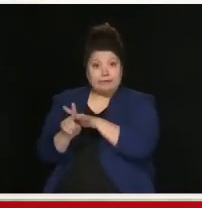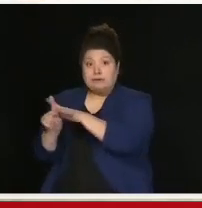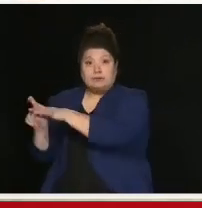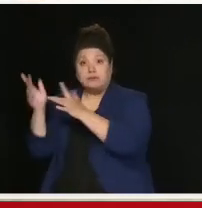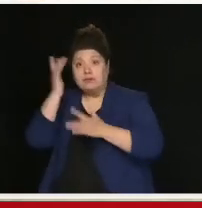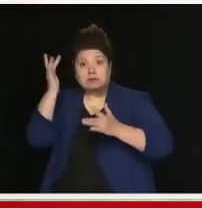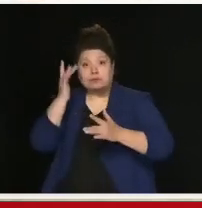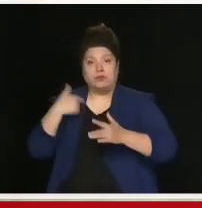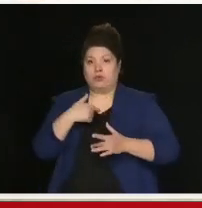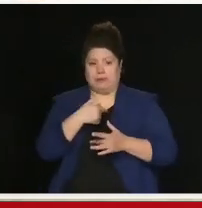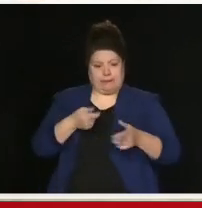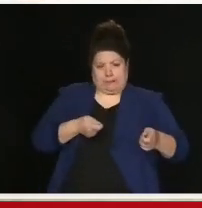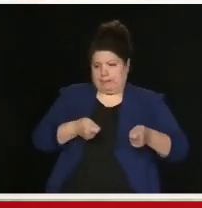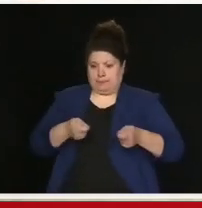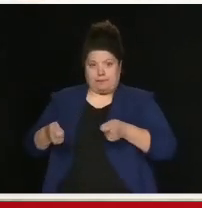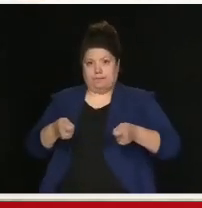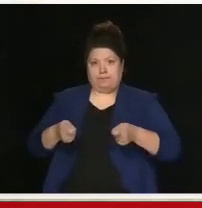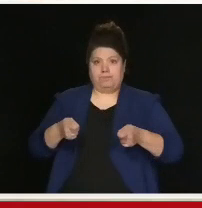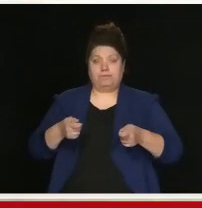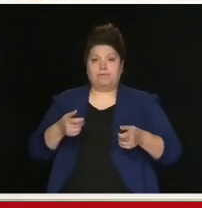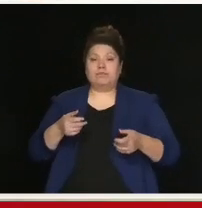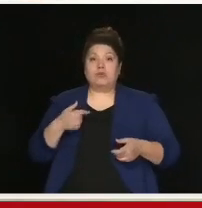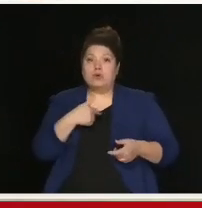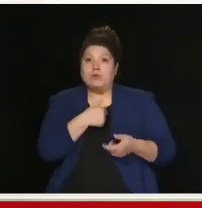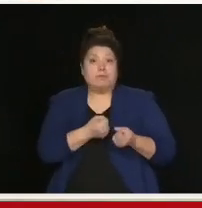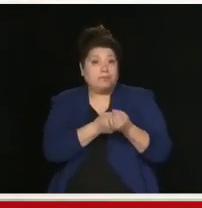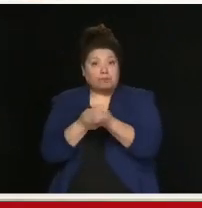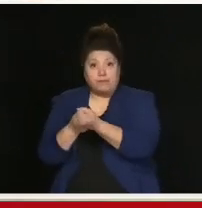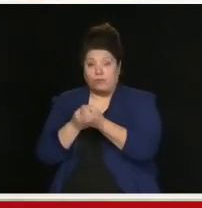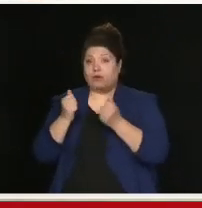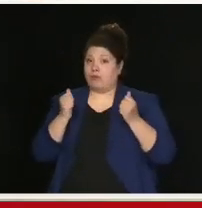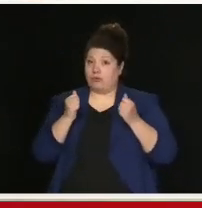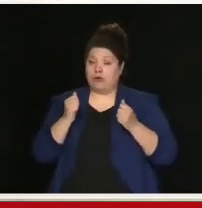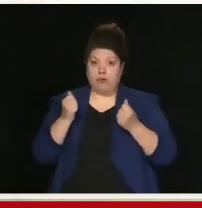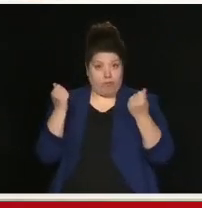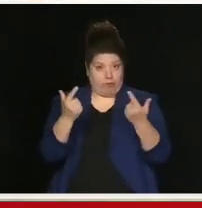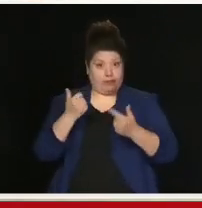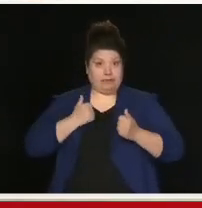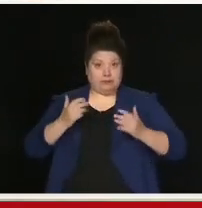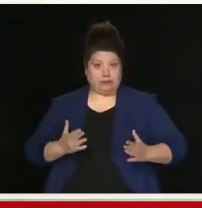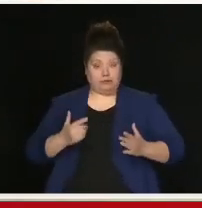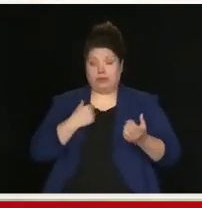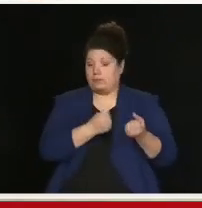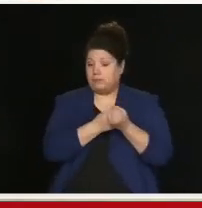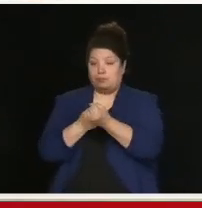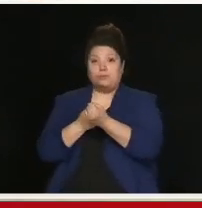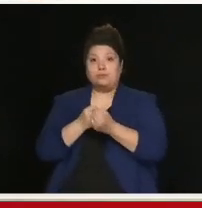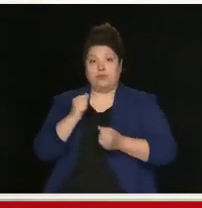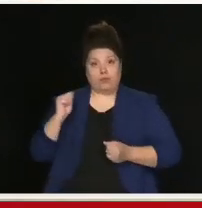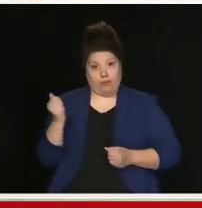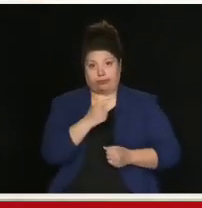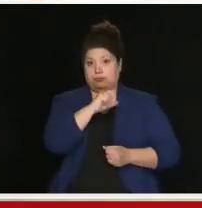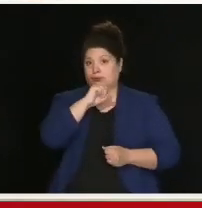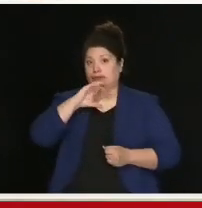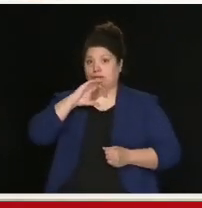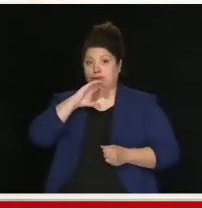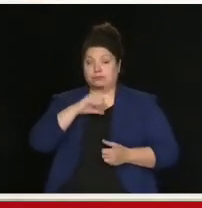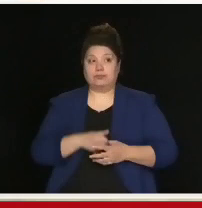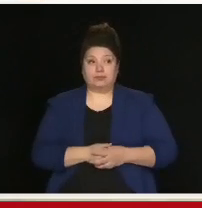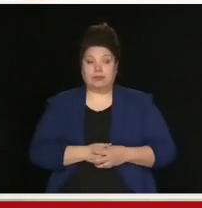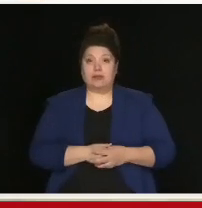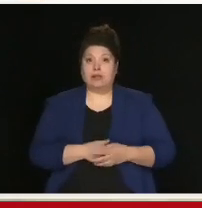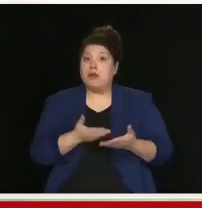help Canadians. We will be there to help our elders going through tough times. Obviously,